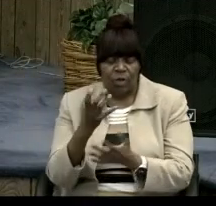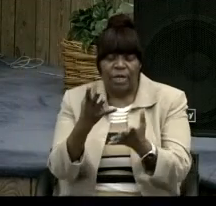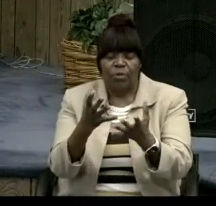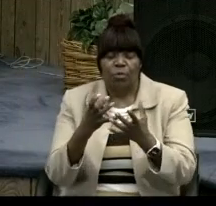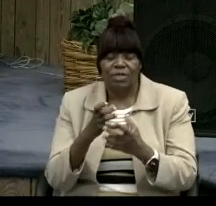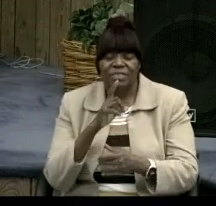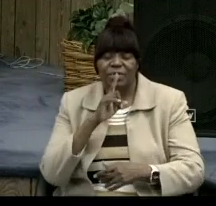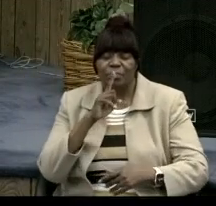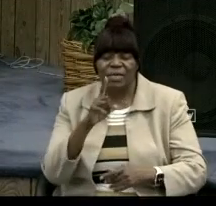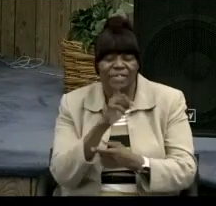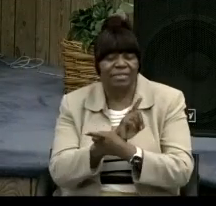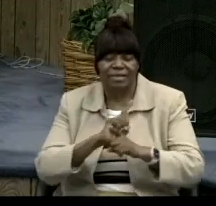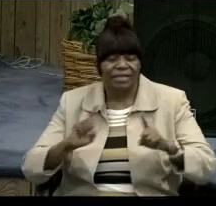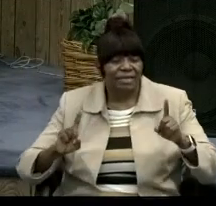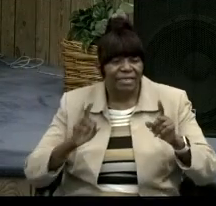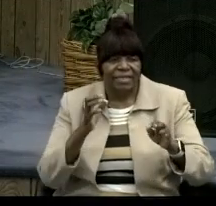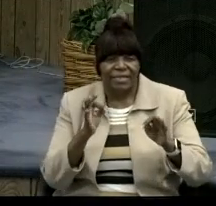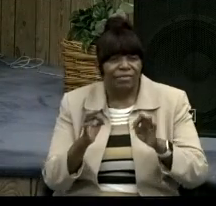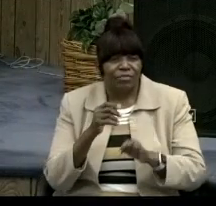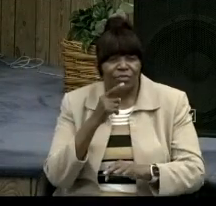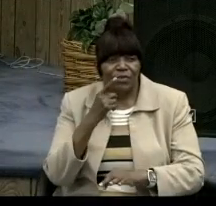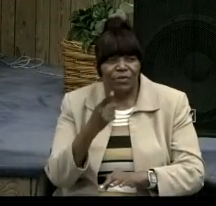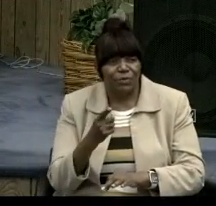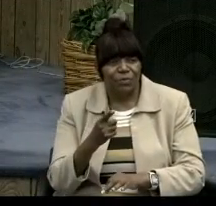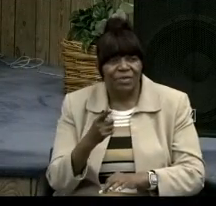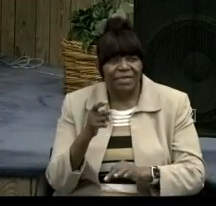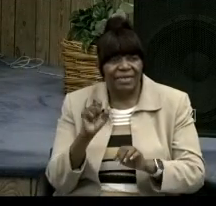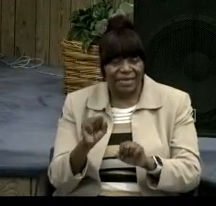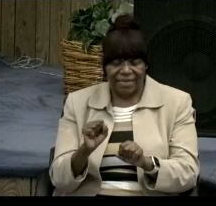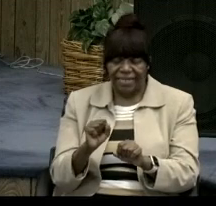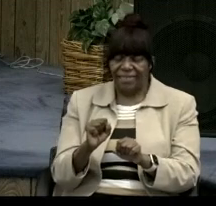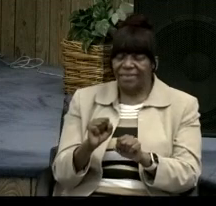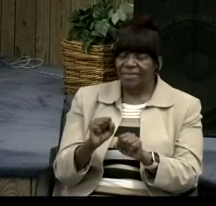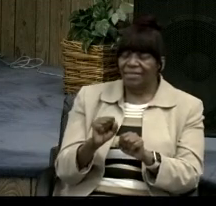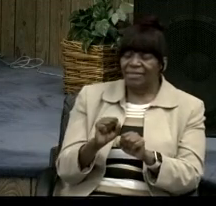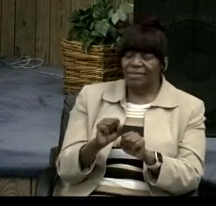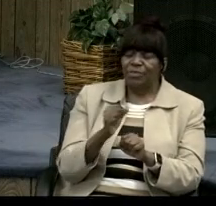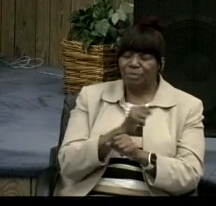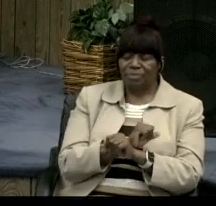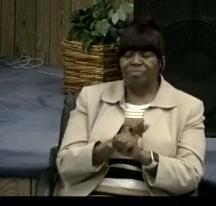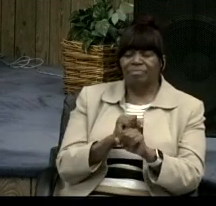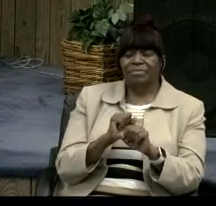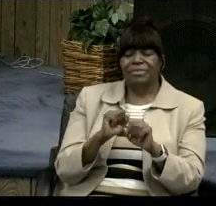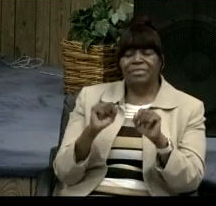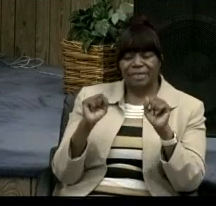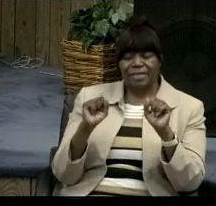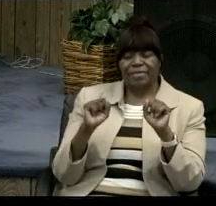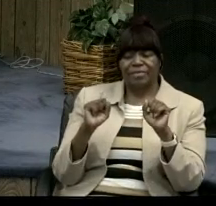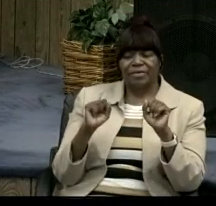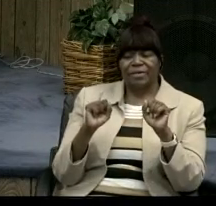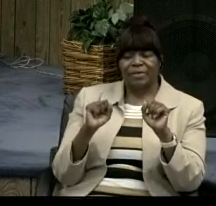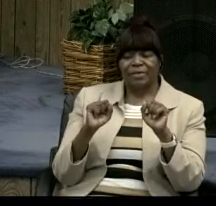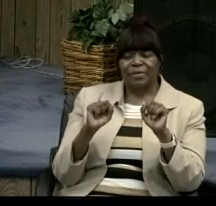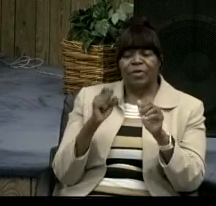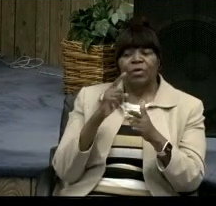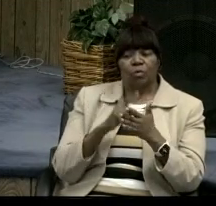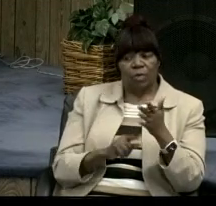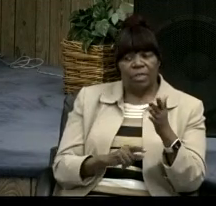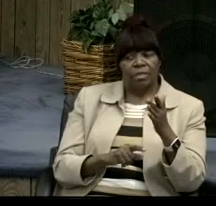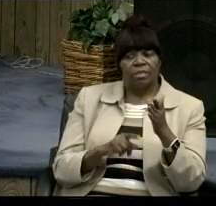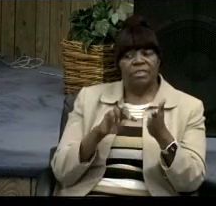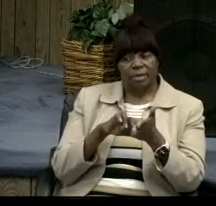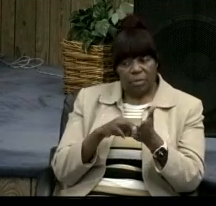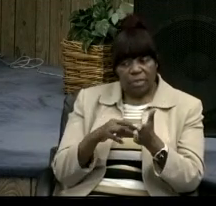delivered, the Lord says, if you call me, you shall be saved. All right, well, let's qualify saved.